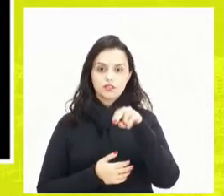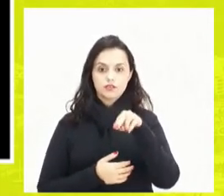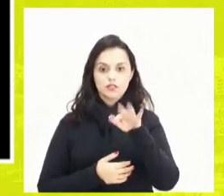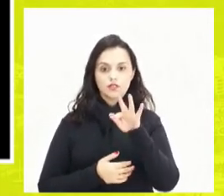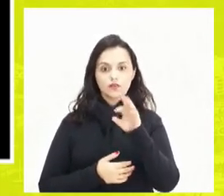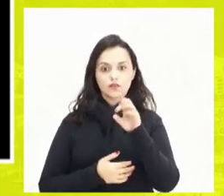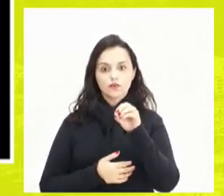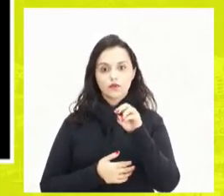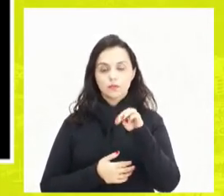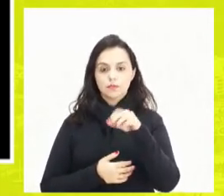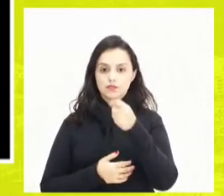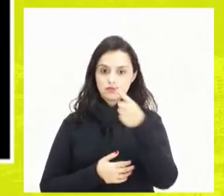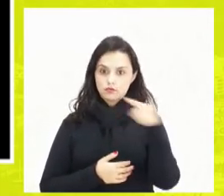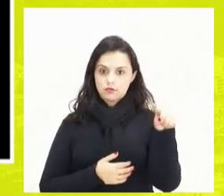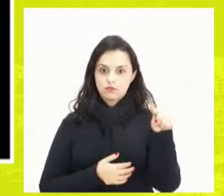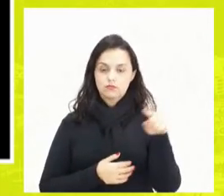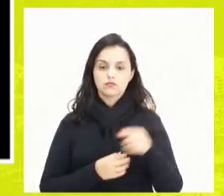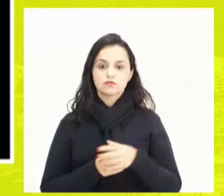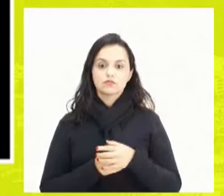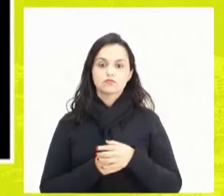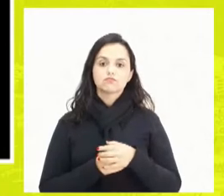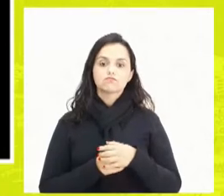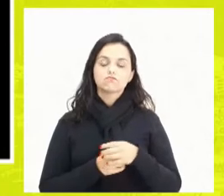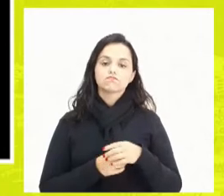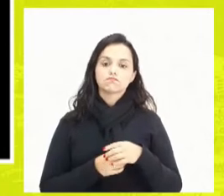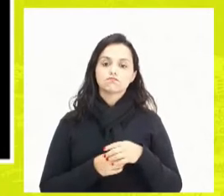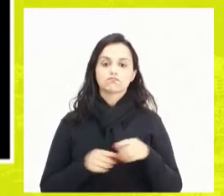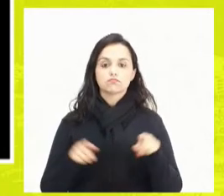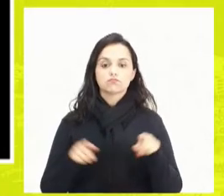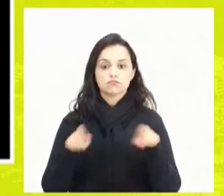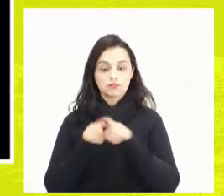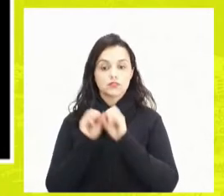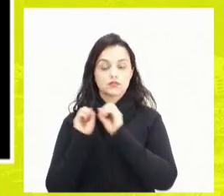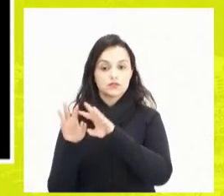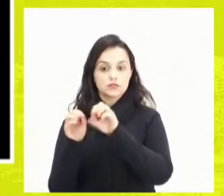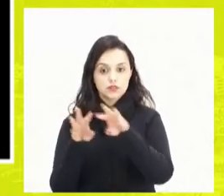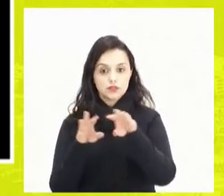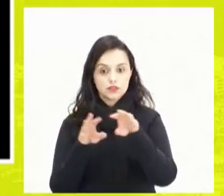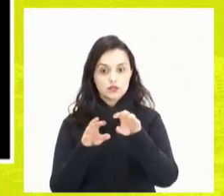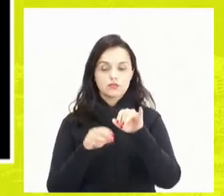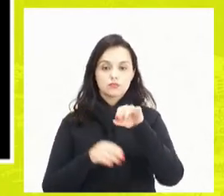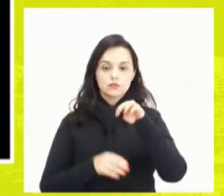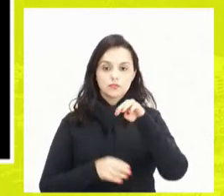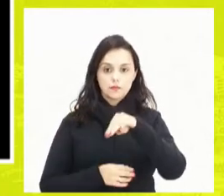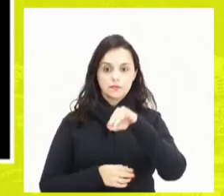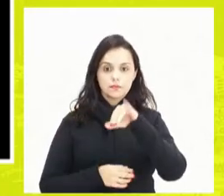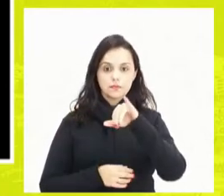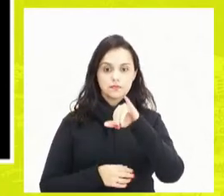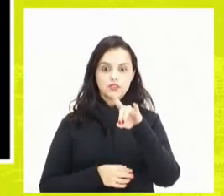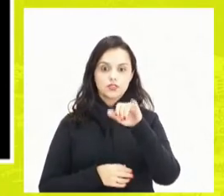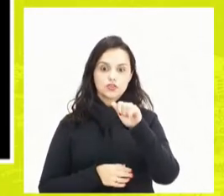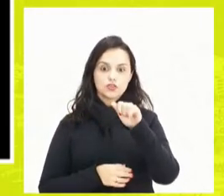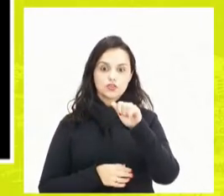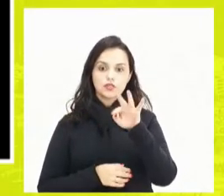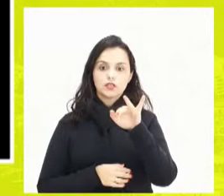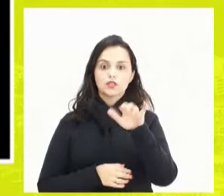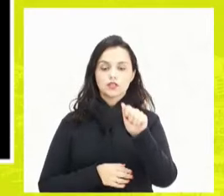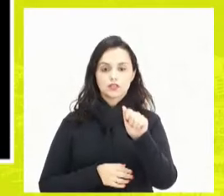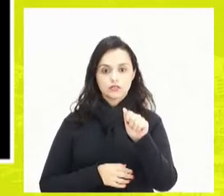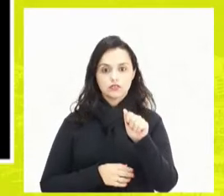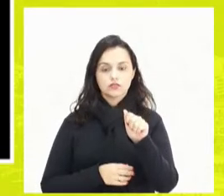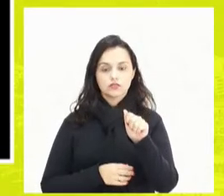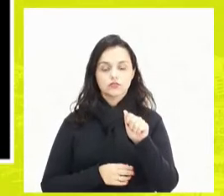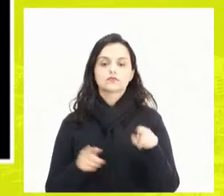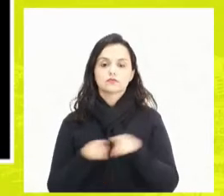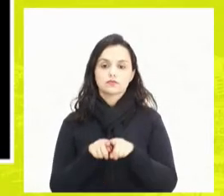dimensions well mid-education for instance as